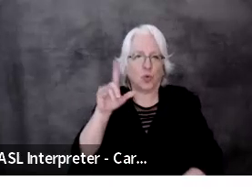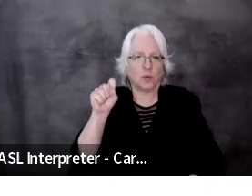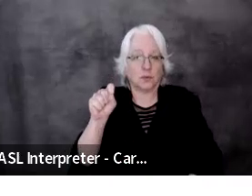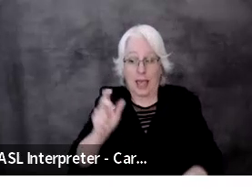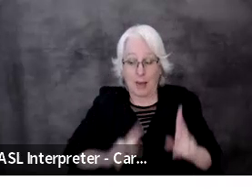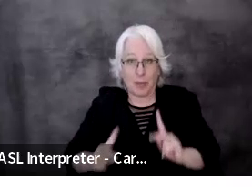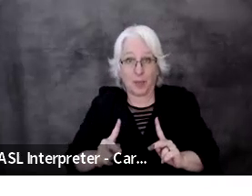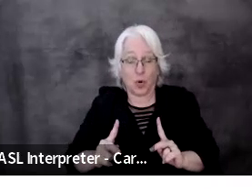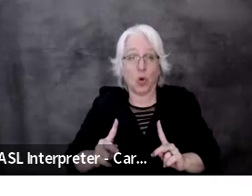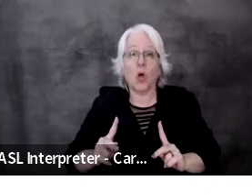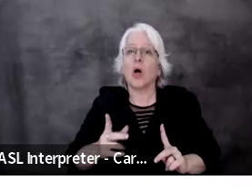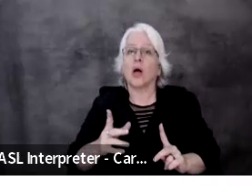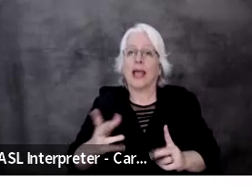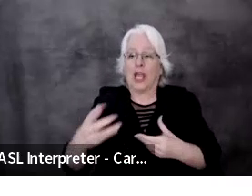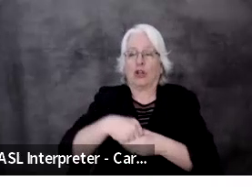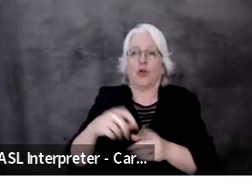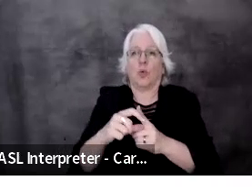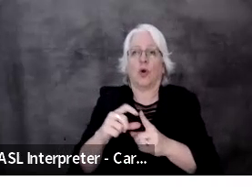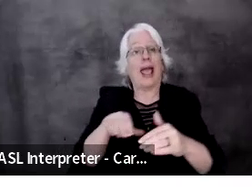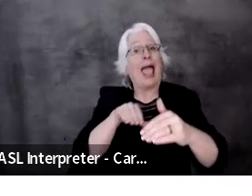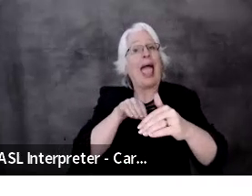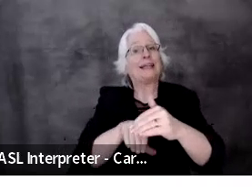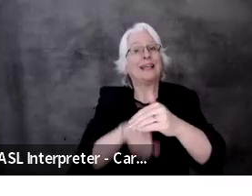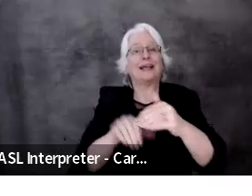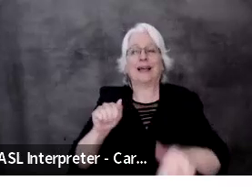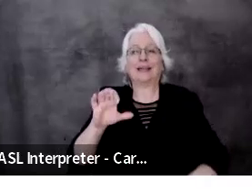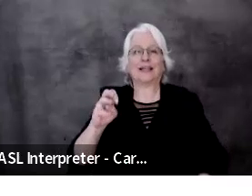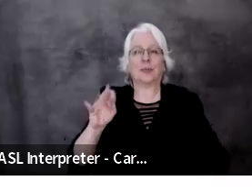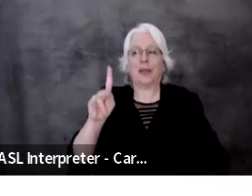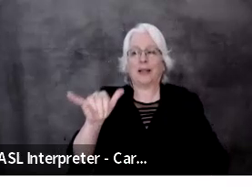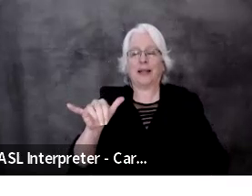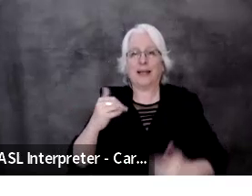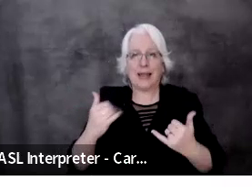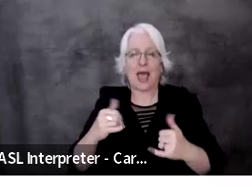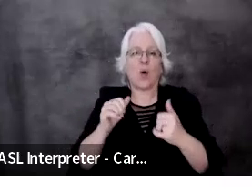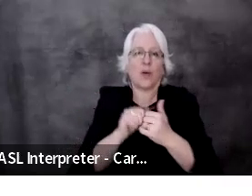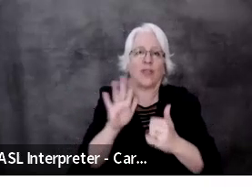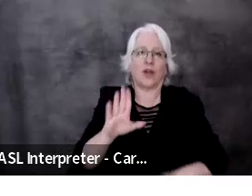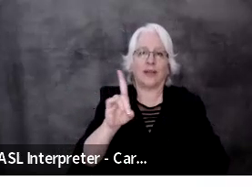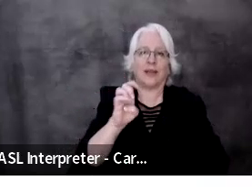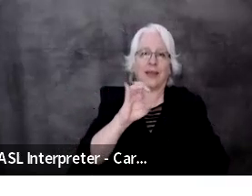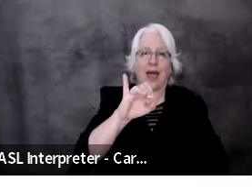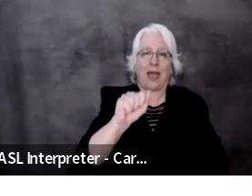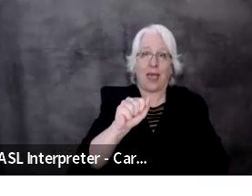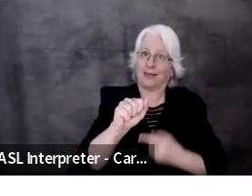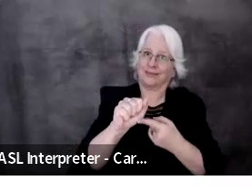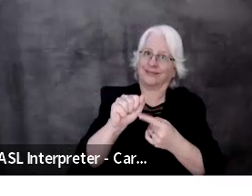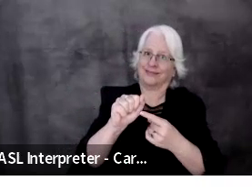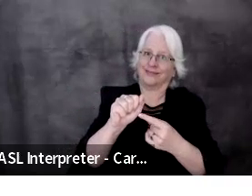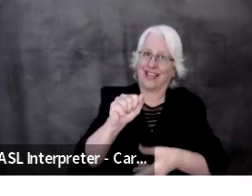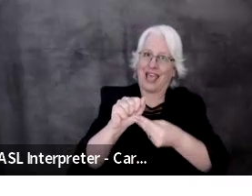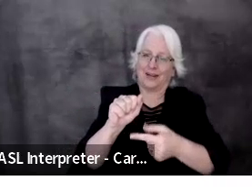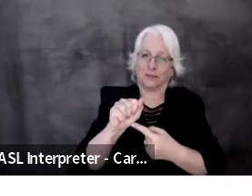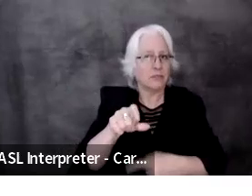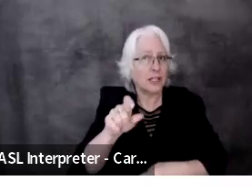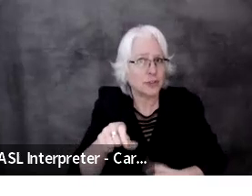word accessibility in their diversity, equity, and inclusion conversations, as they should. But these decisions are